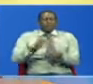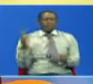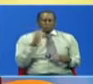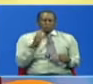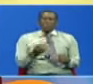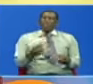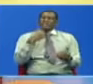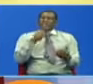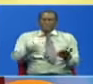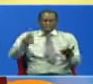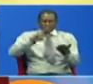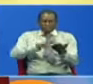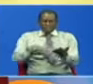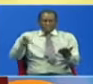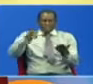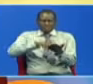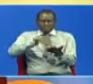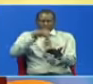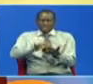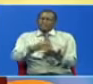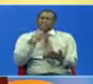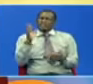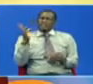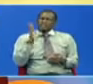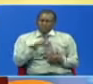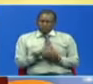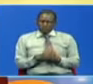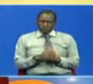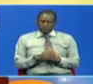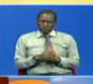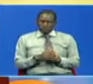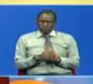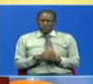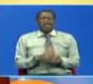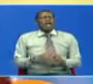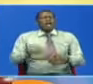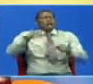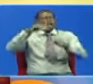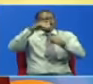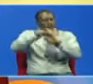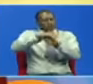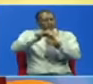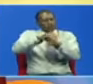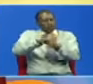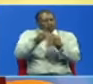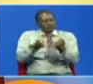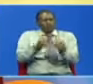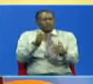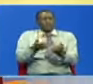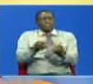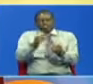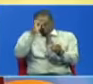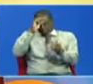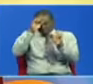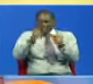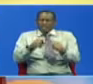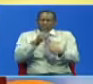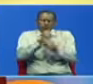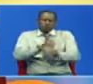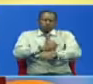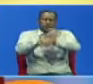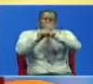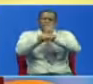repeatedly that there is so much that the government can do in protecting